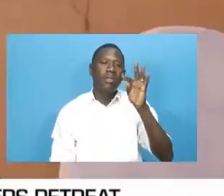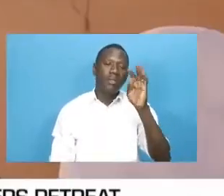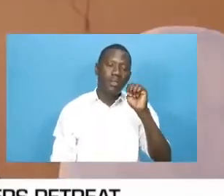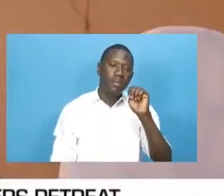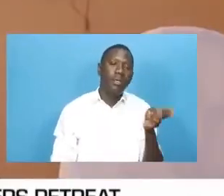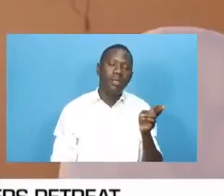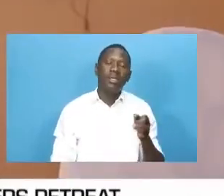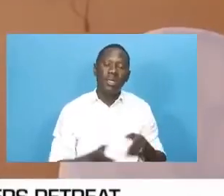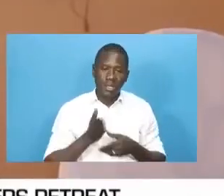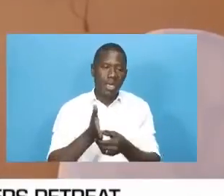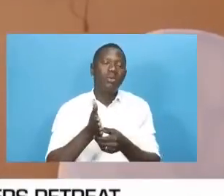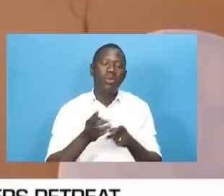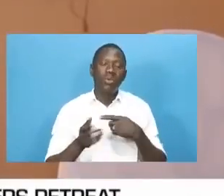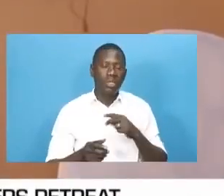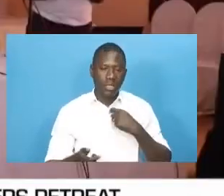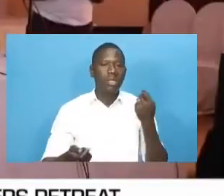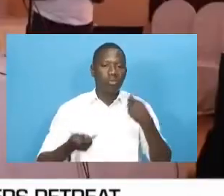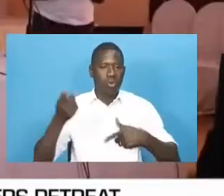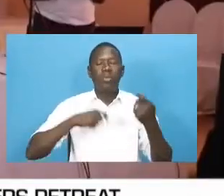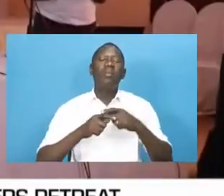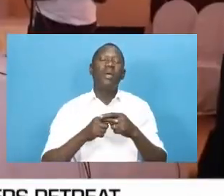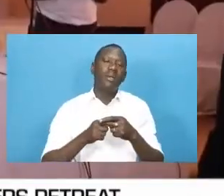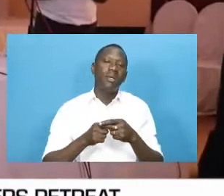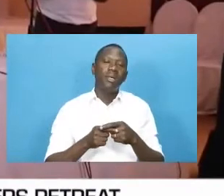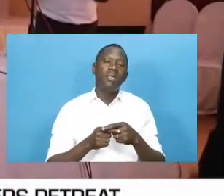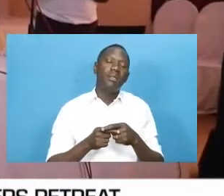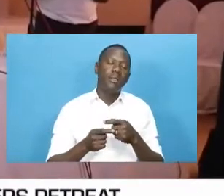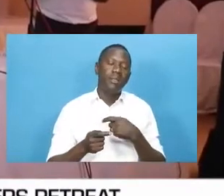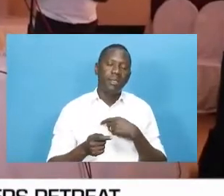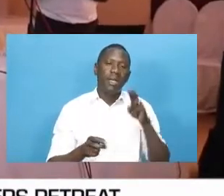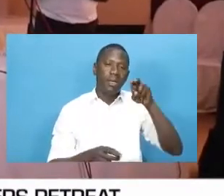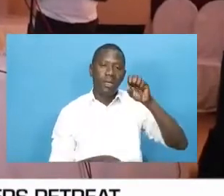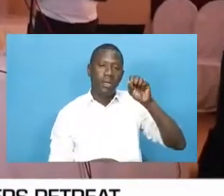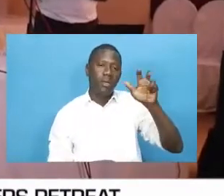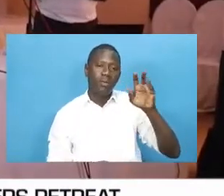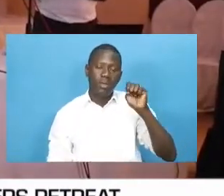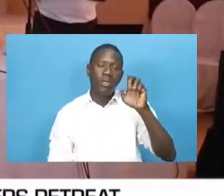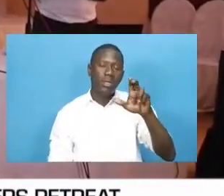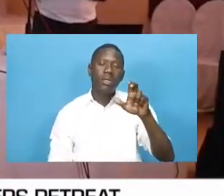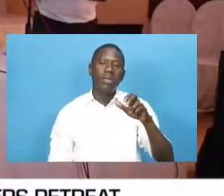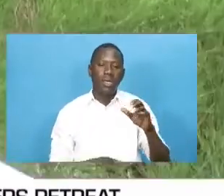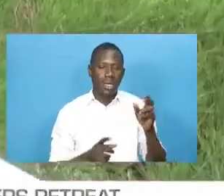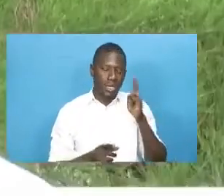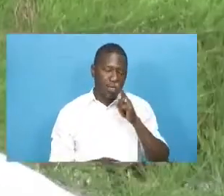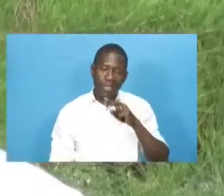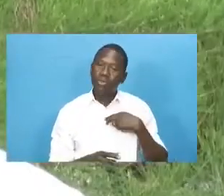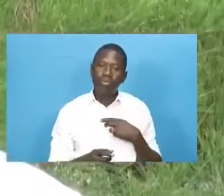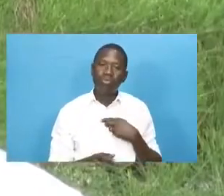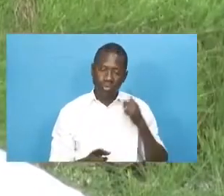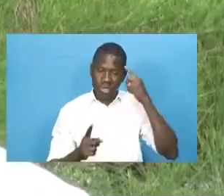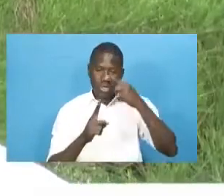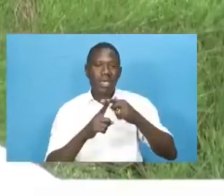project will complement NAWEC's efforts in providing reliable and affordable renewable energy supply in the targeted regions. The gains will